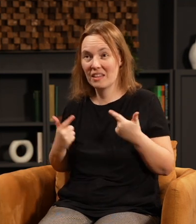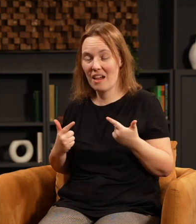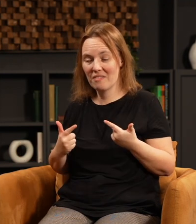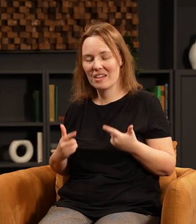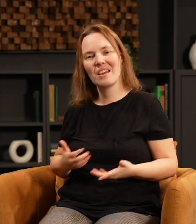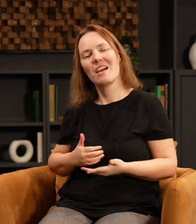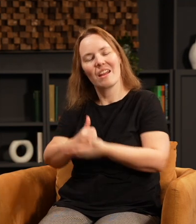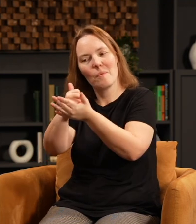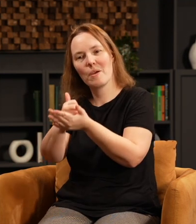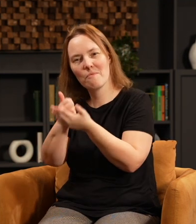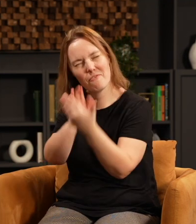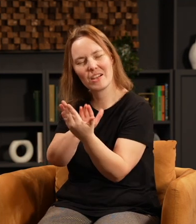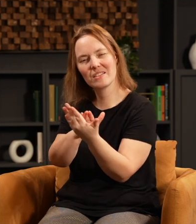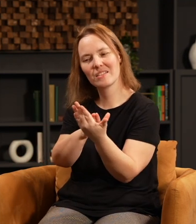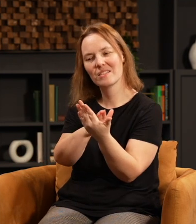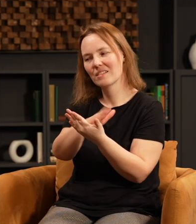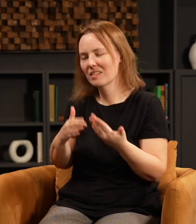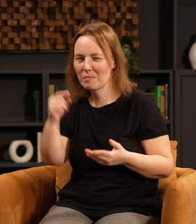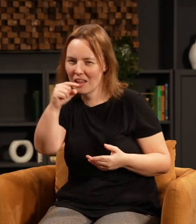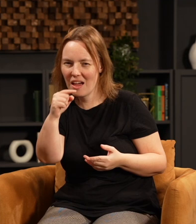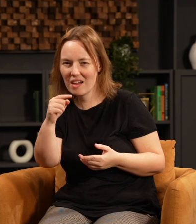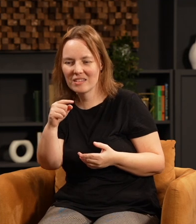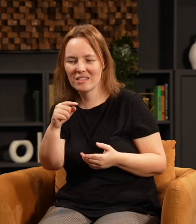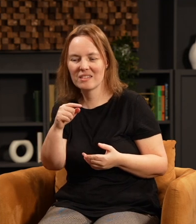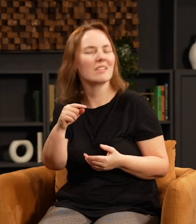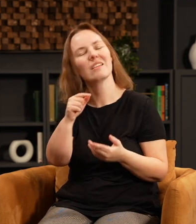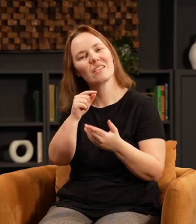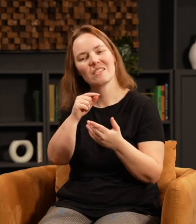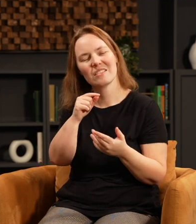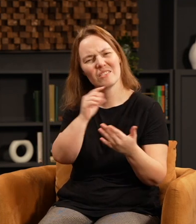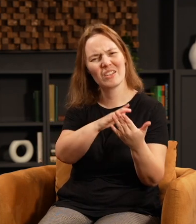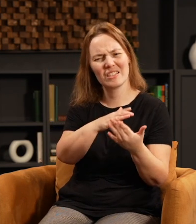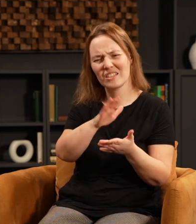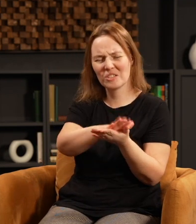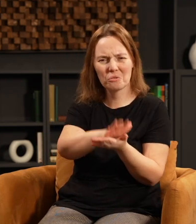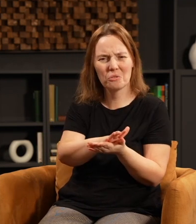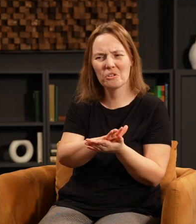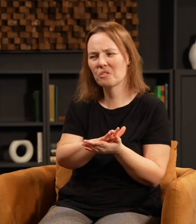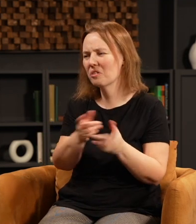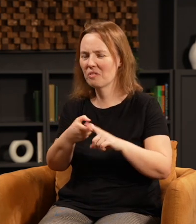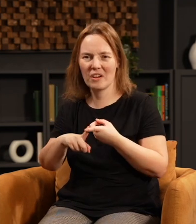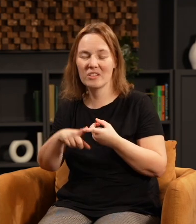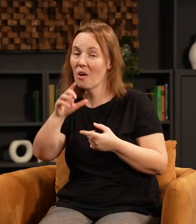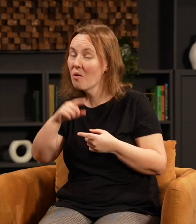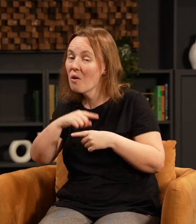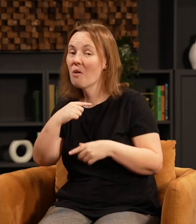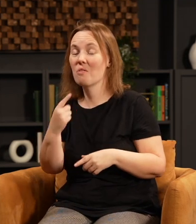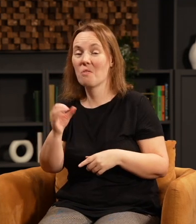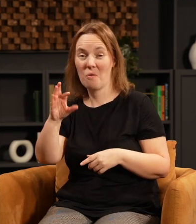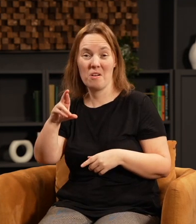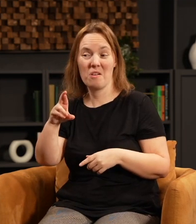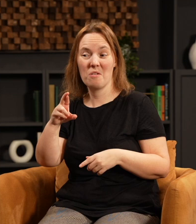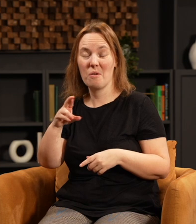face some of the lies that they encounter in their school and among their friends, and it can bring healing. Or we can speak words of death that go into